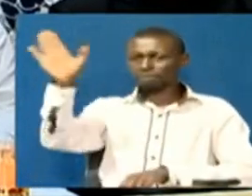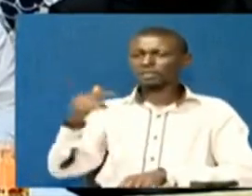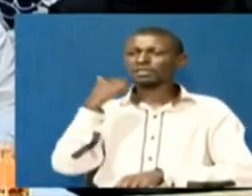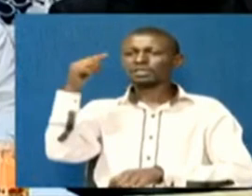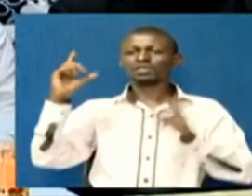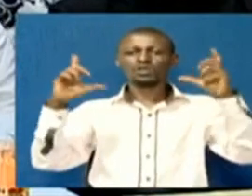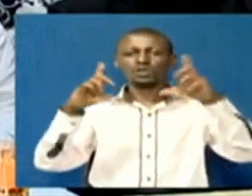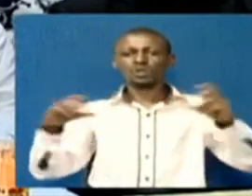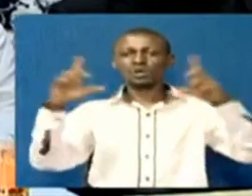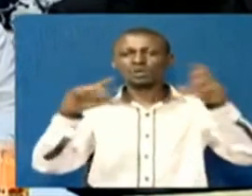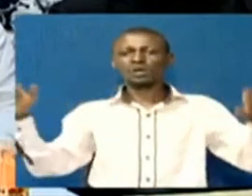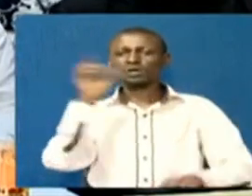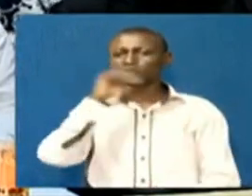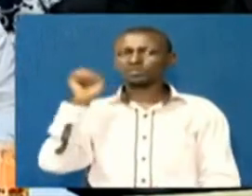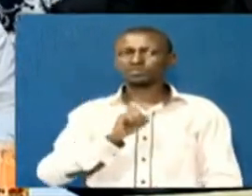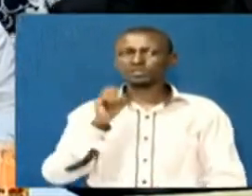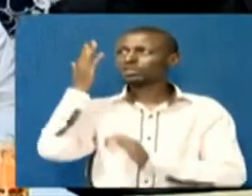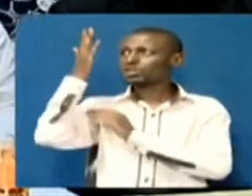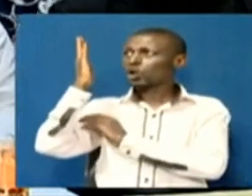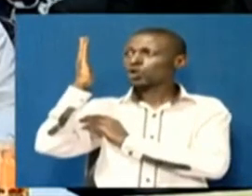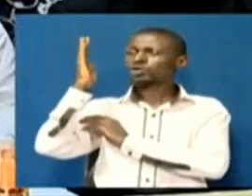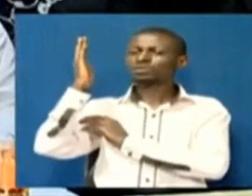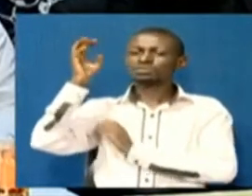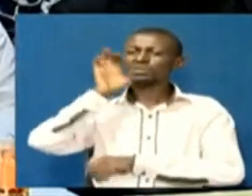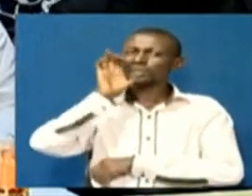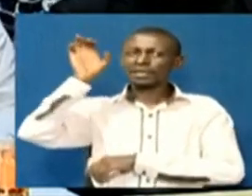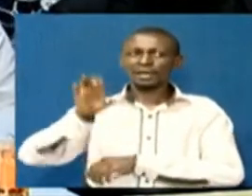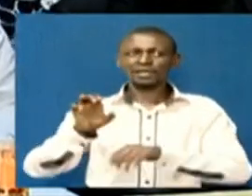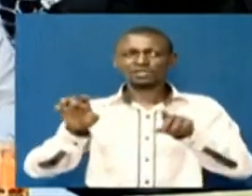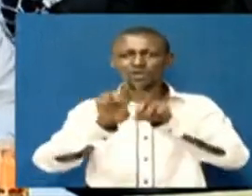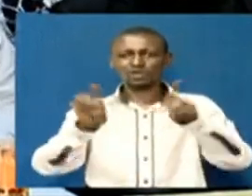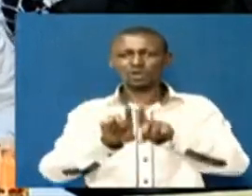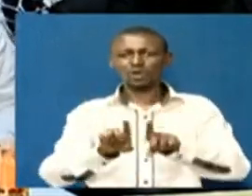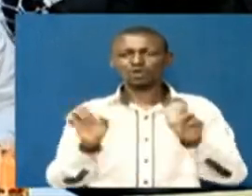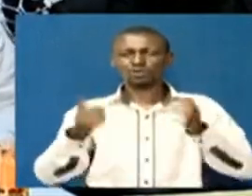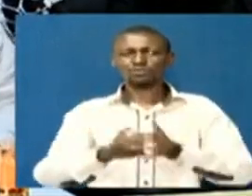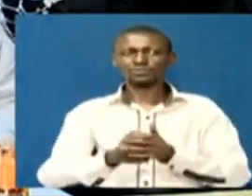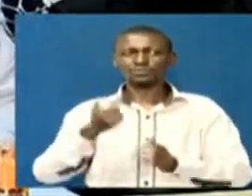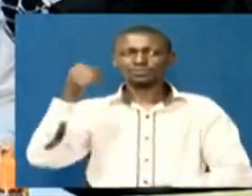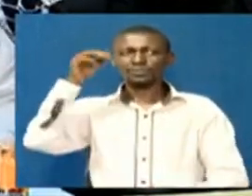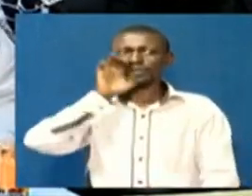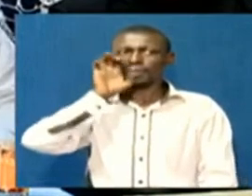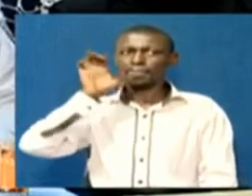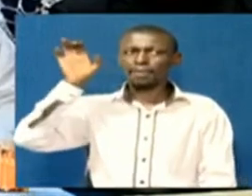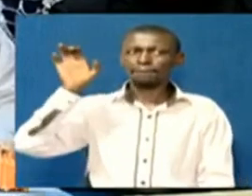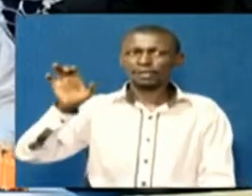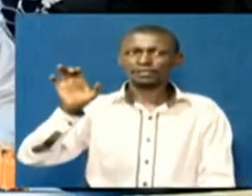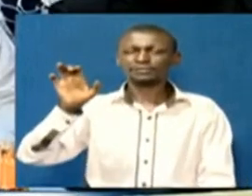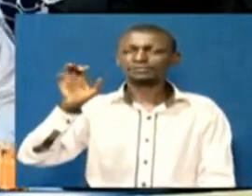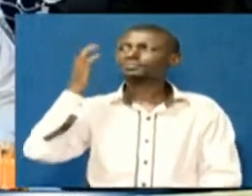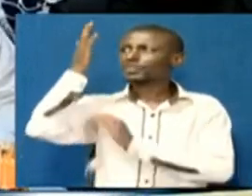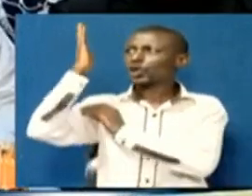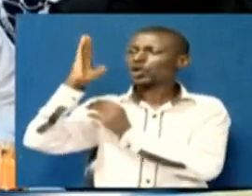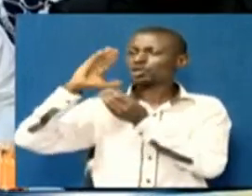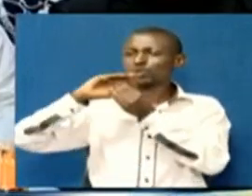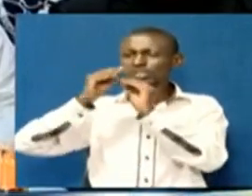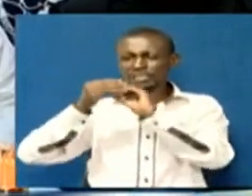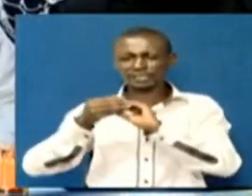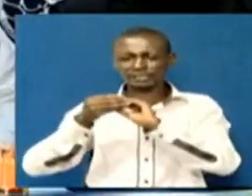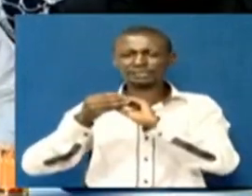word. And God passed a curse. A curse. This is God, your